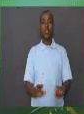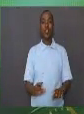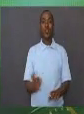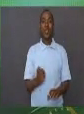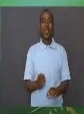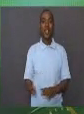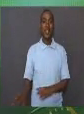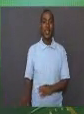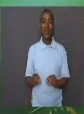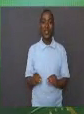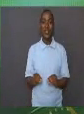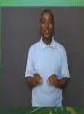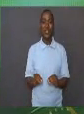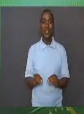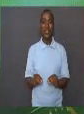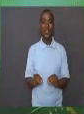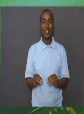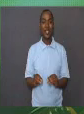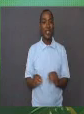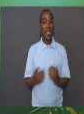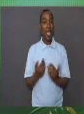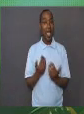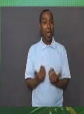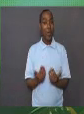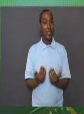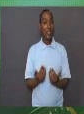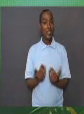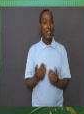Students, let us do an activity.